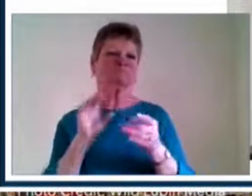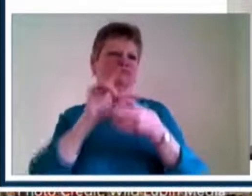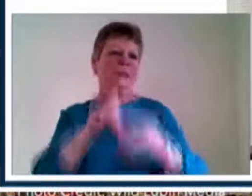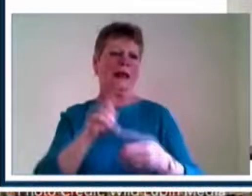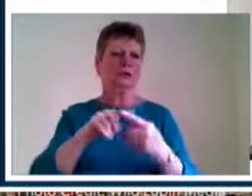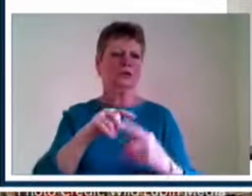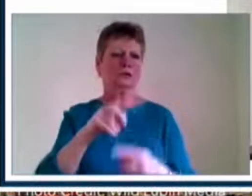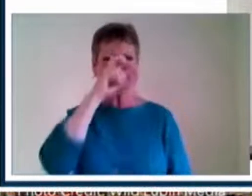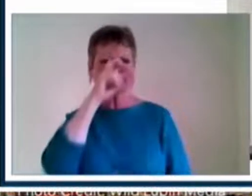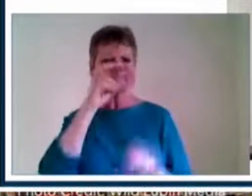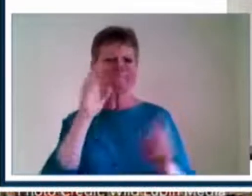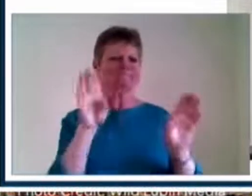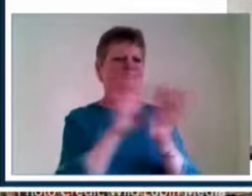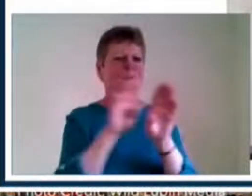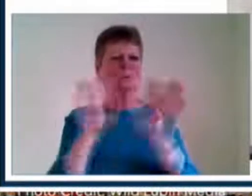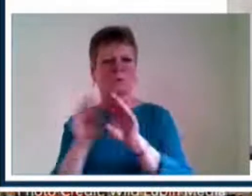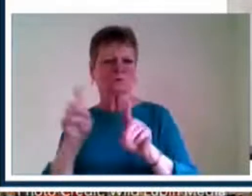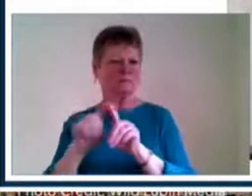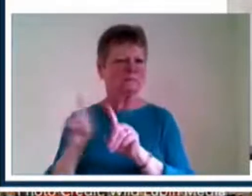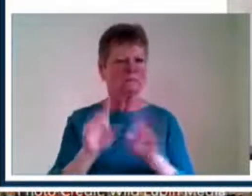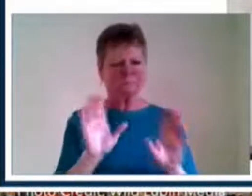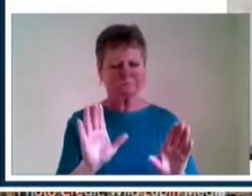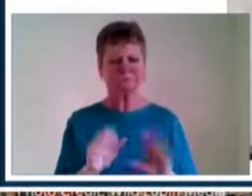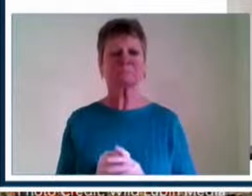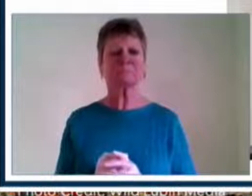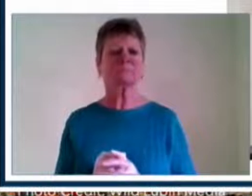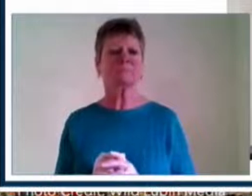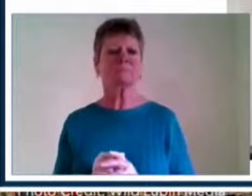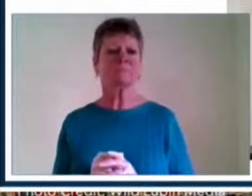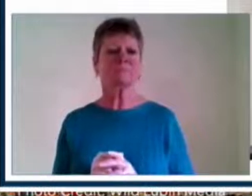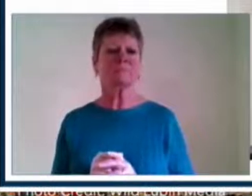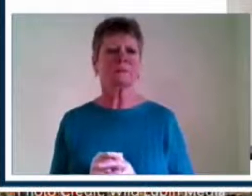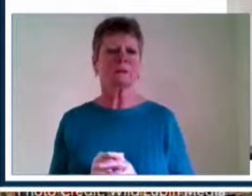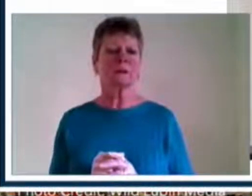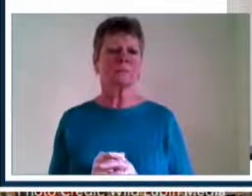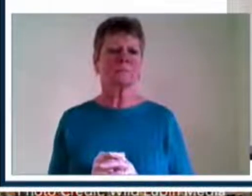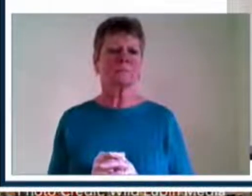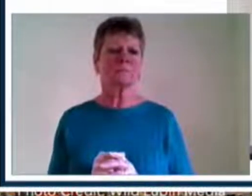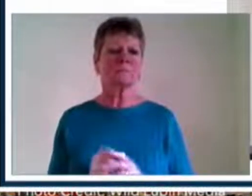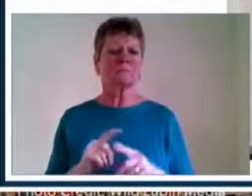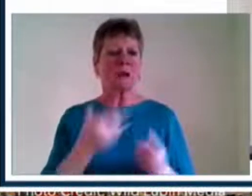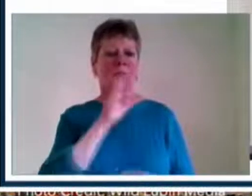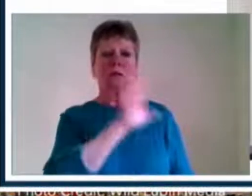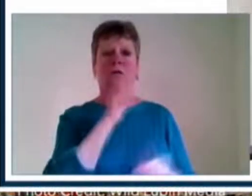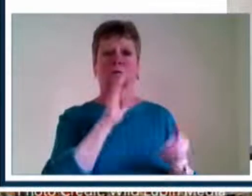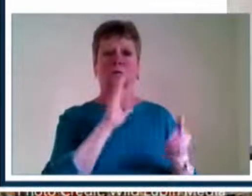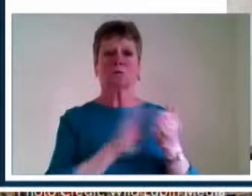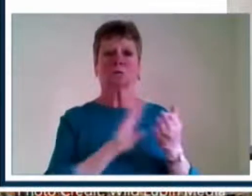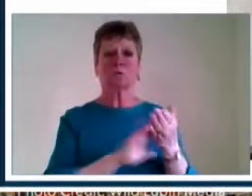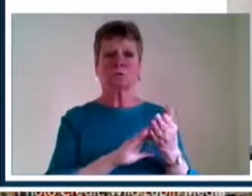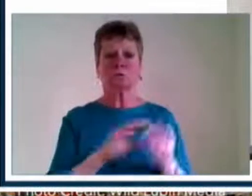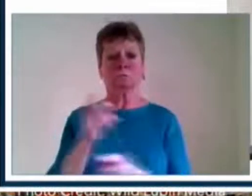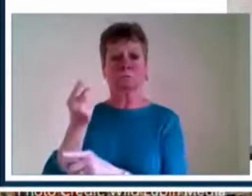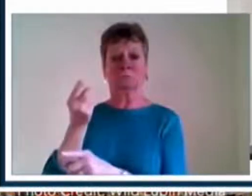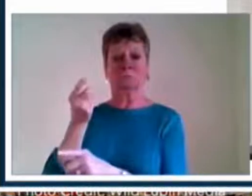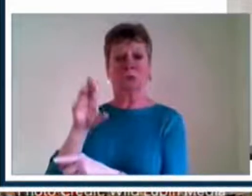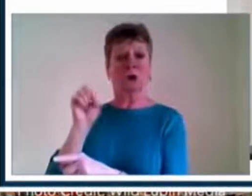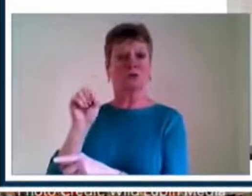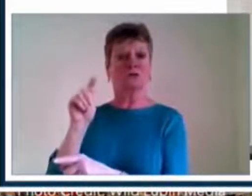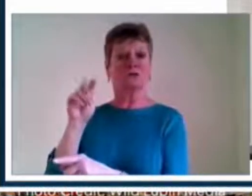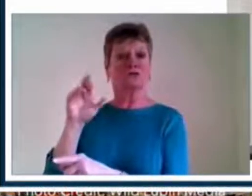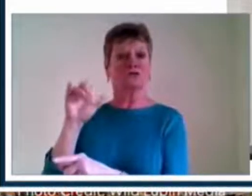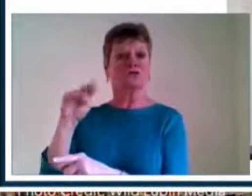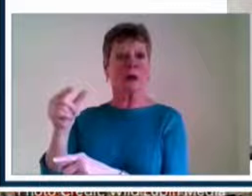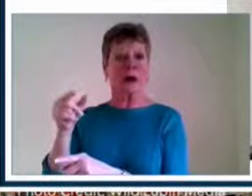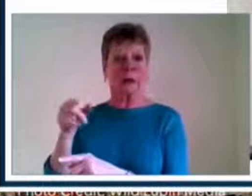kind of where we're at. So if we talk about the situation in our schools, Dr. Strang has been clear